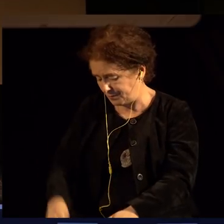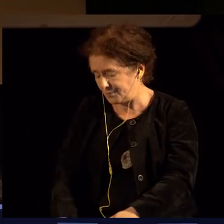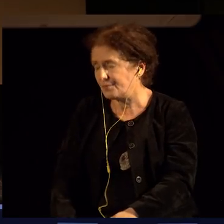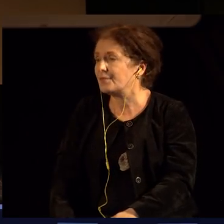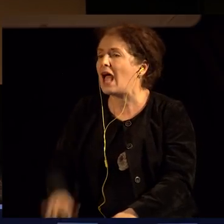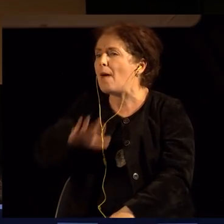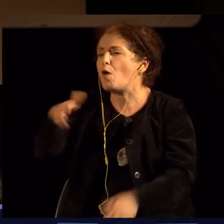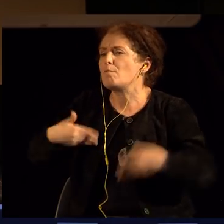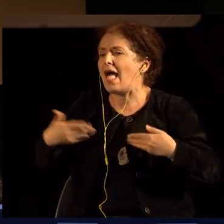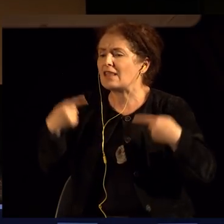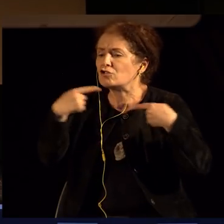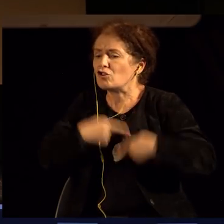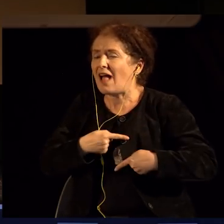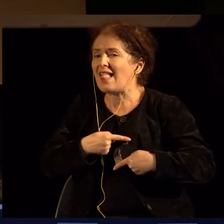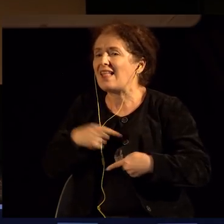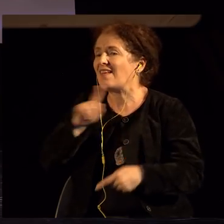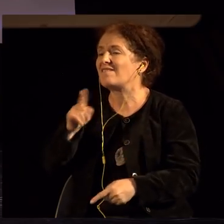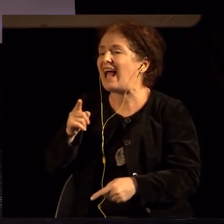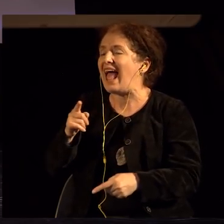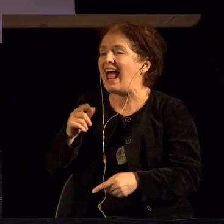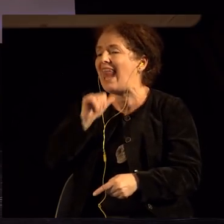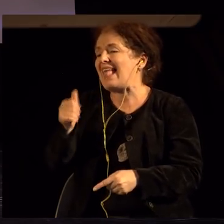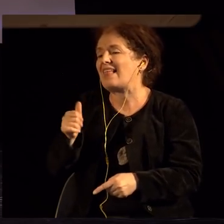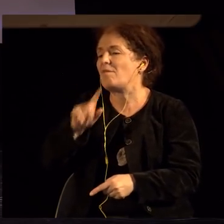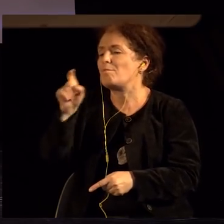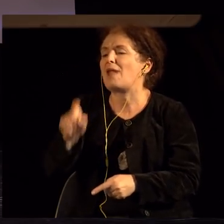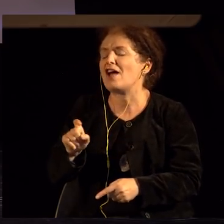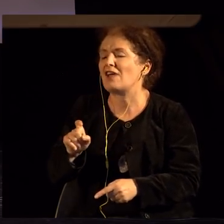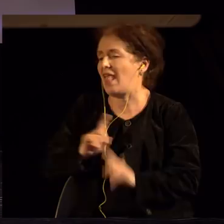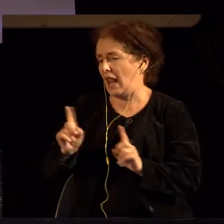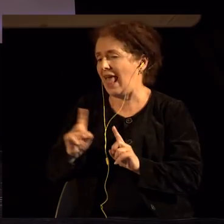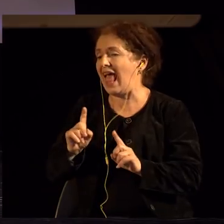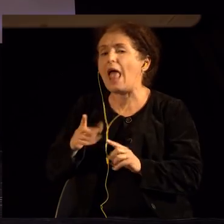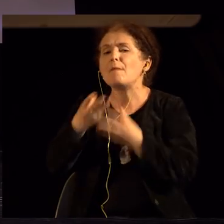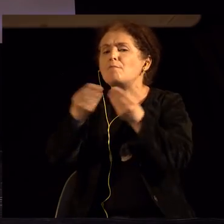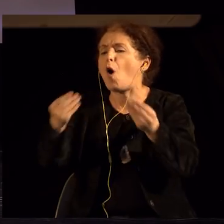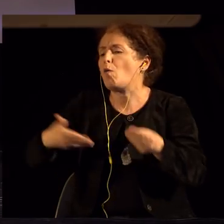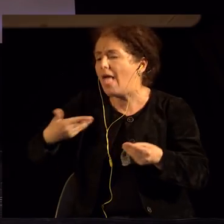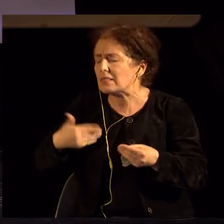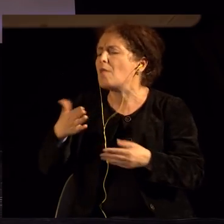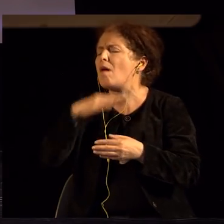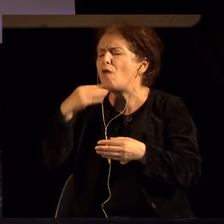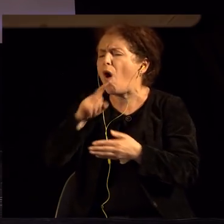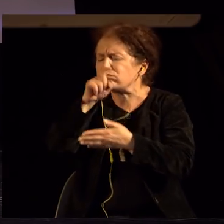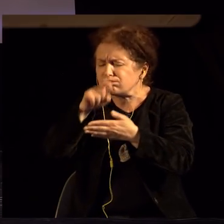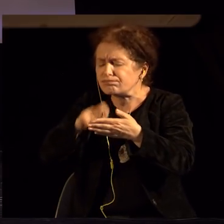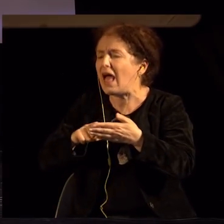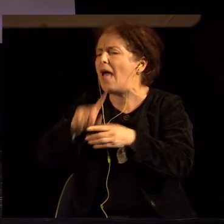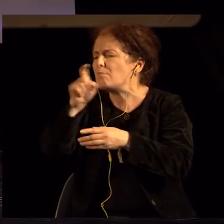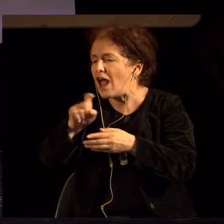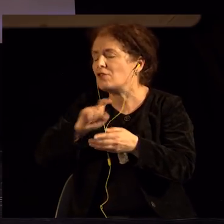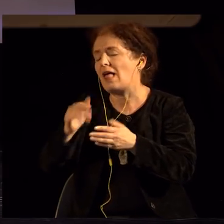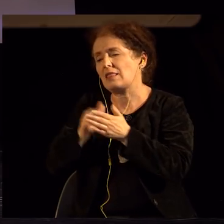questions they need to ask and to be confirmed from a sex educator or teacher that they are in fact